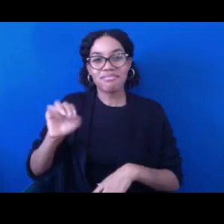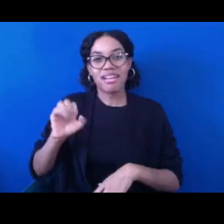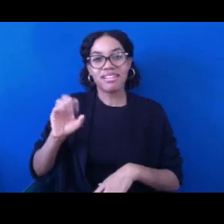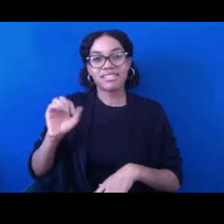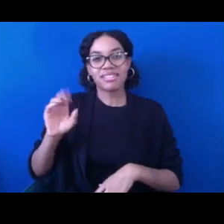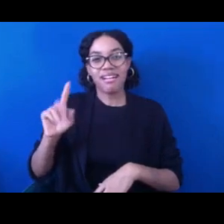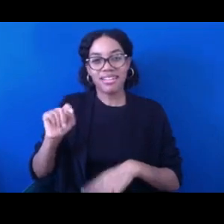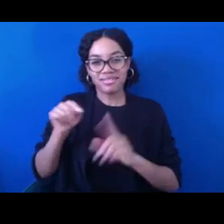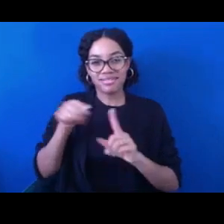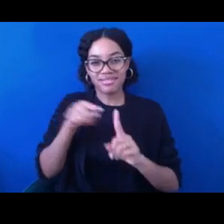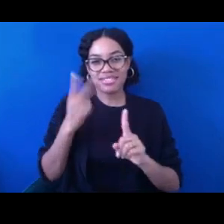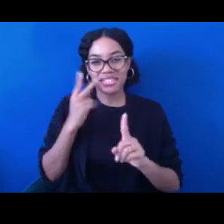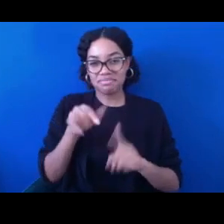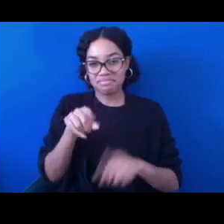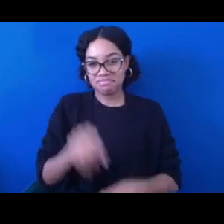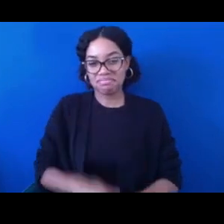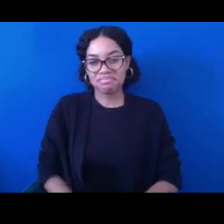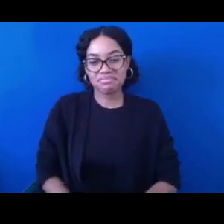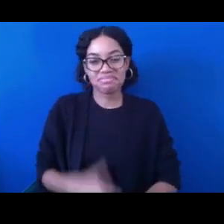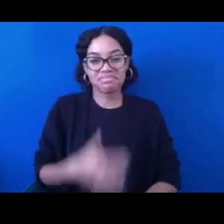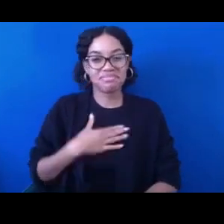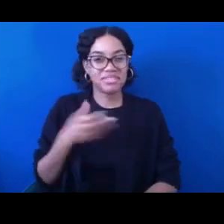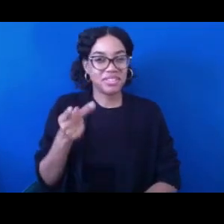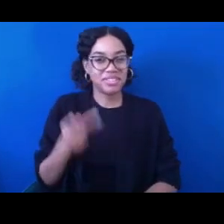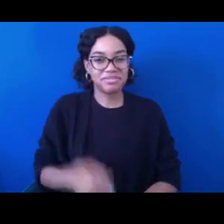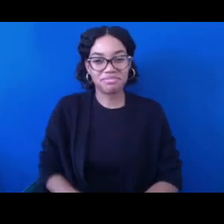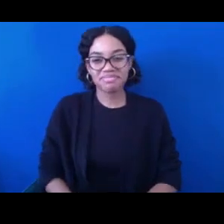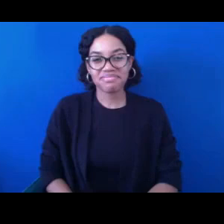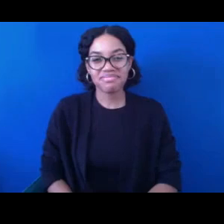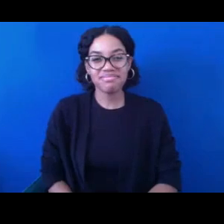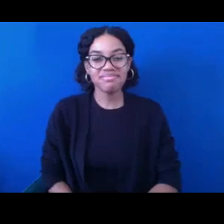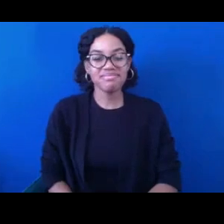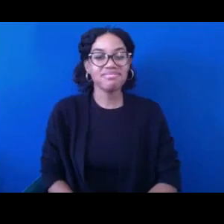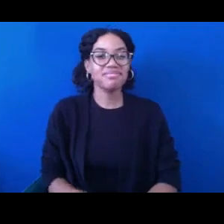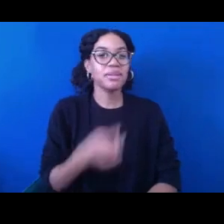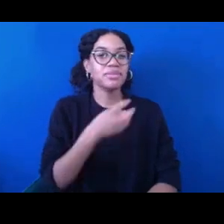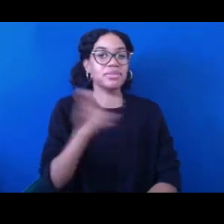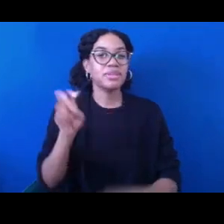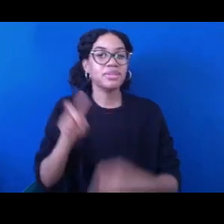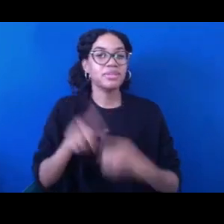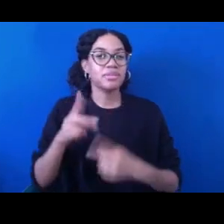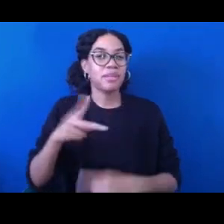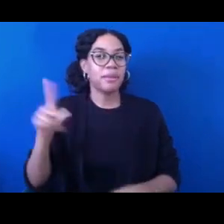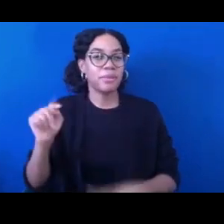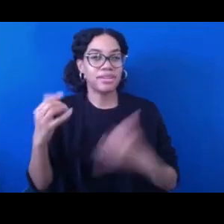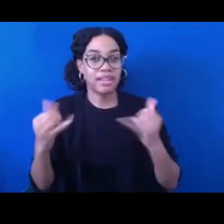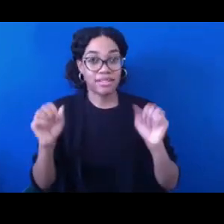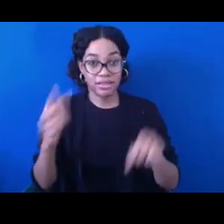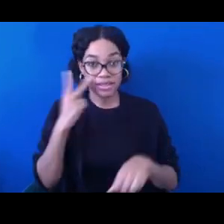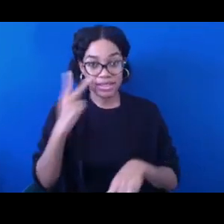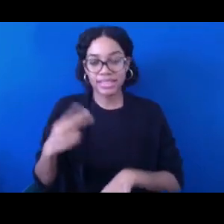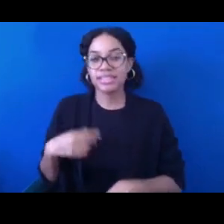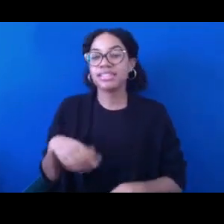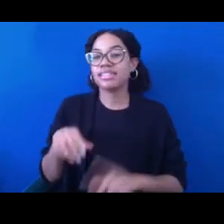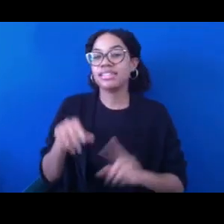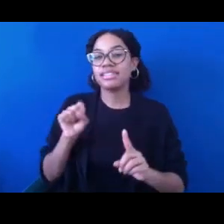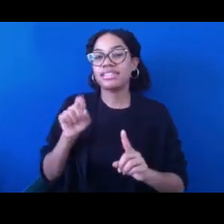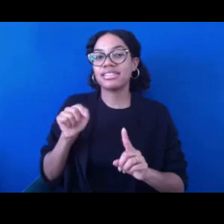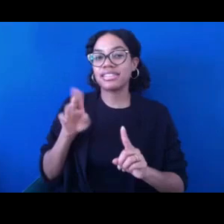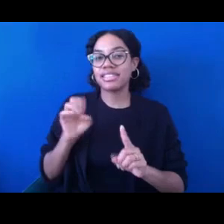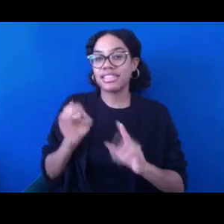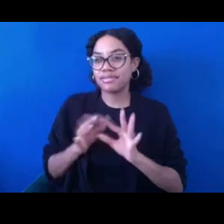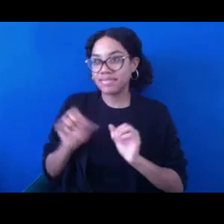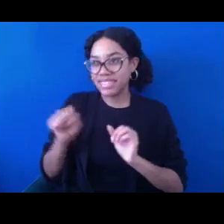there. I'm going to switch over to a PowerPoint presentation here. Yep, we see it. Excellent, thank you.